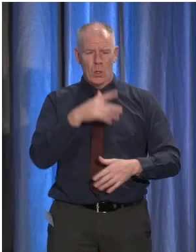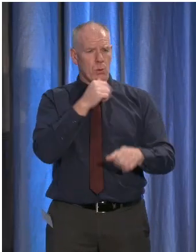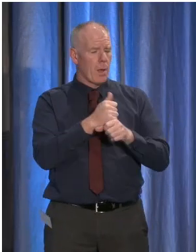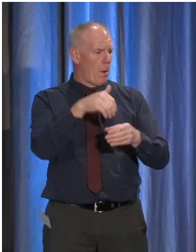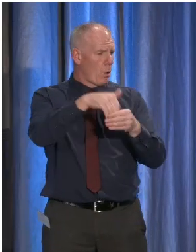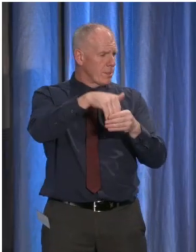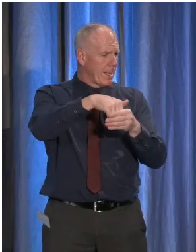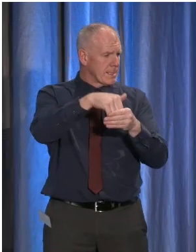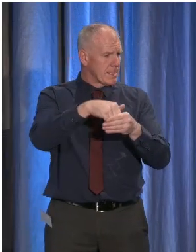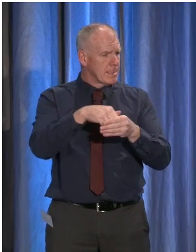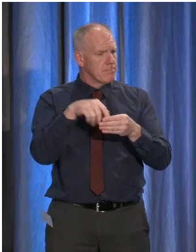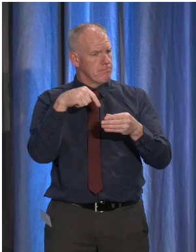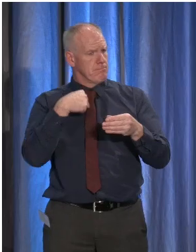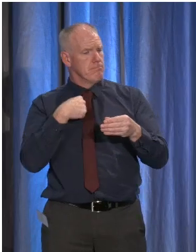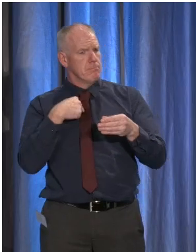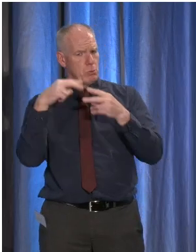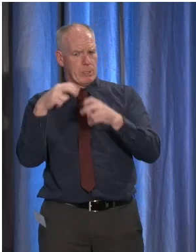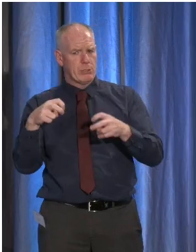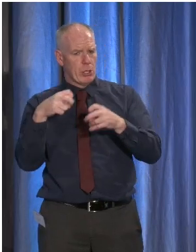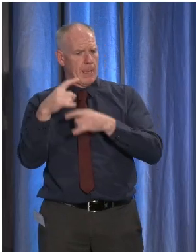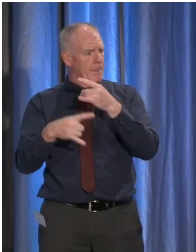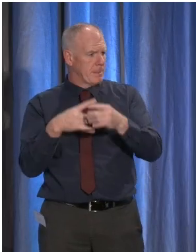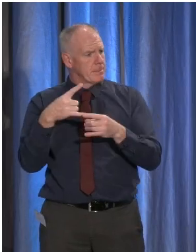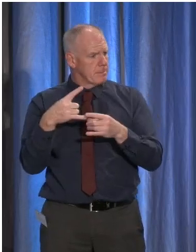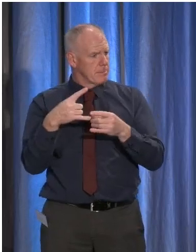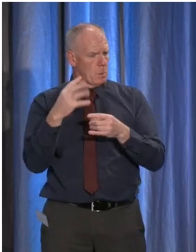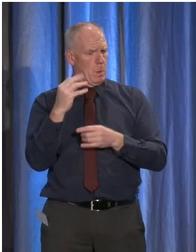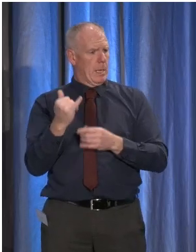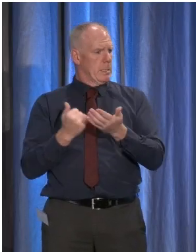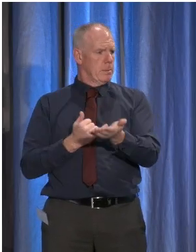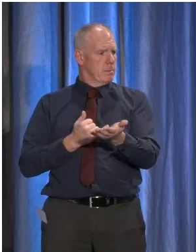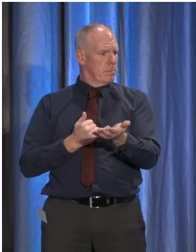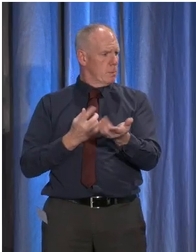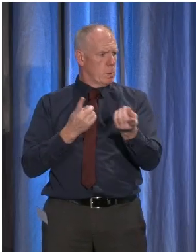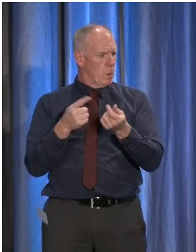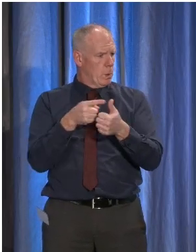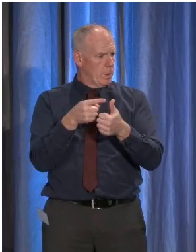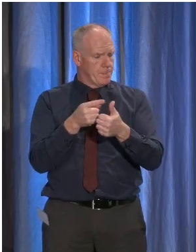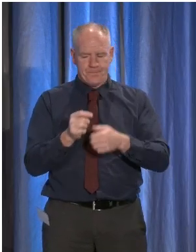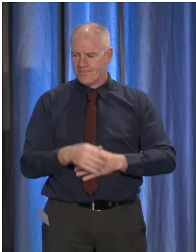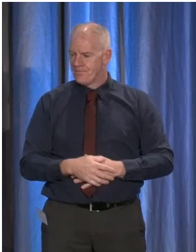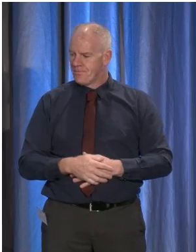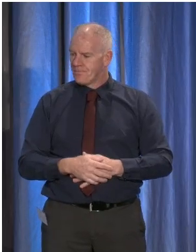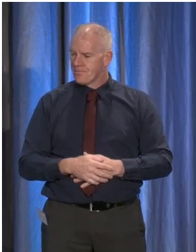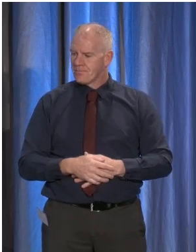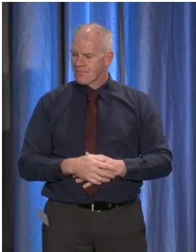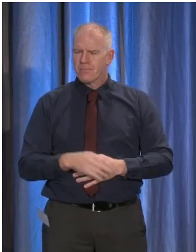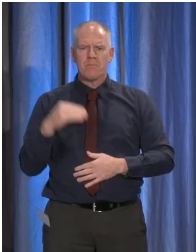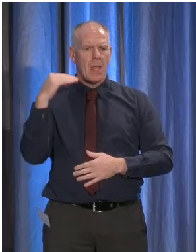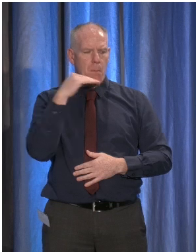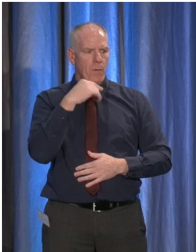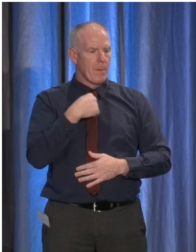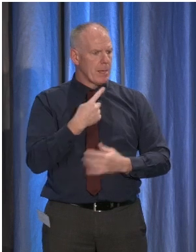about the context in which this research project was commissioned. And it's important for